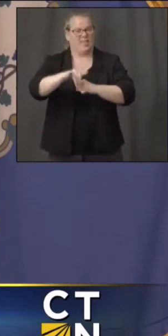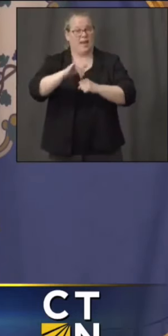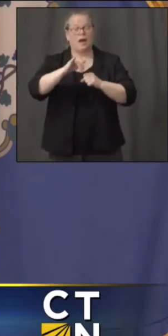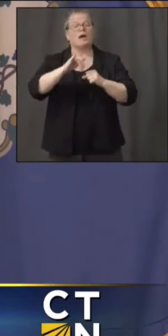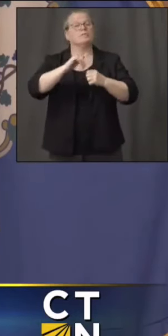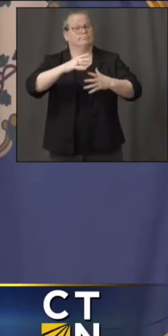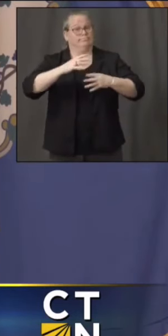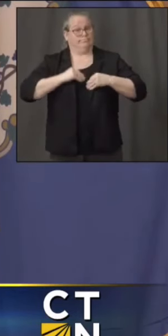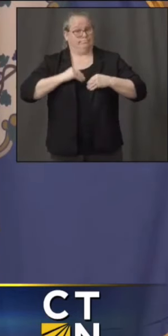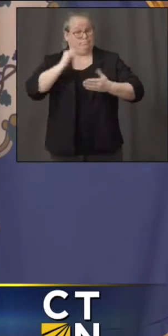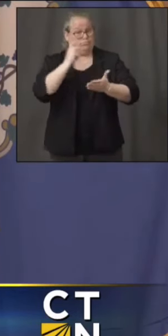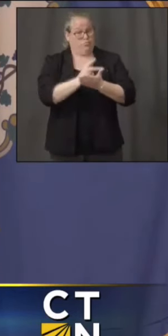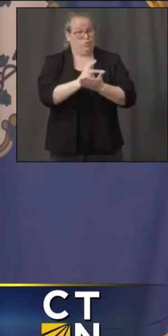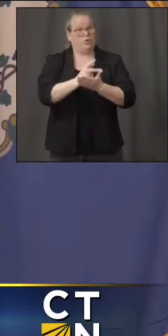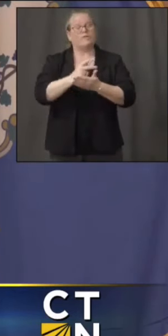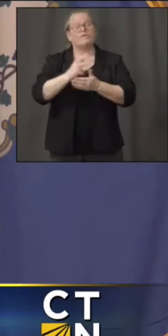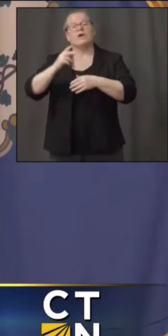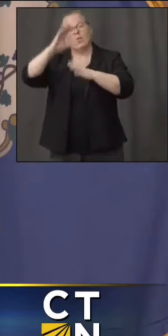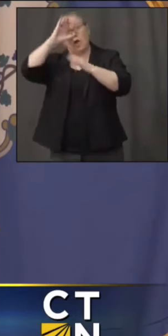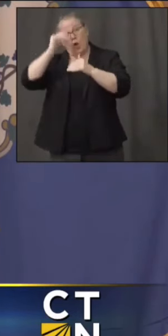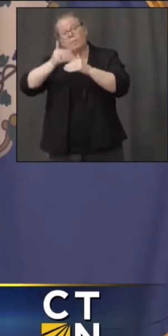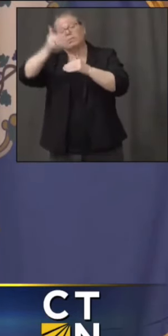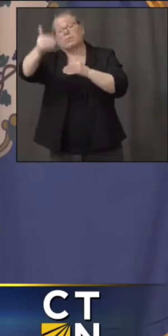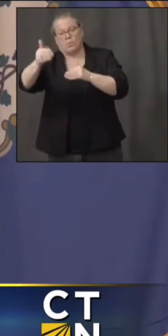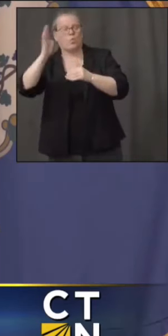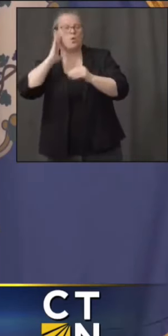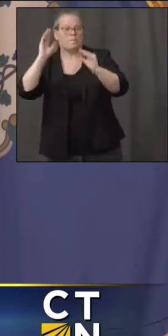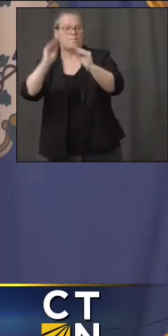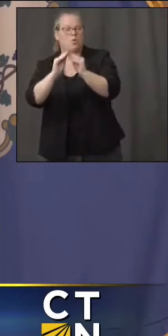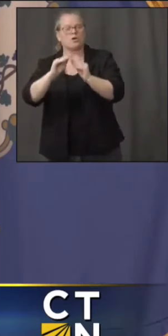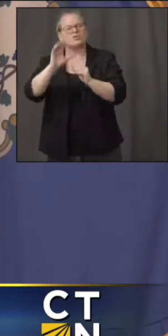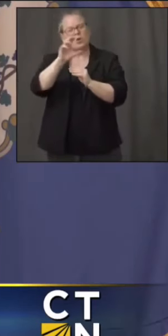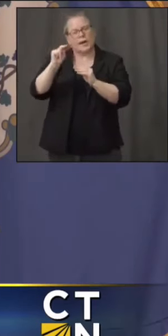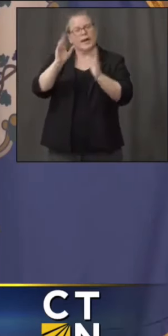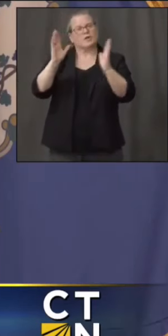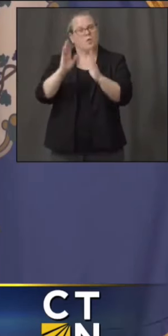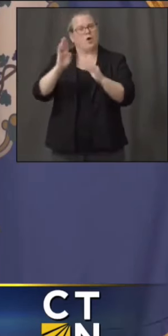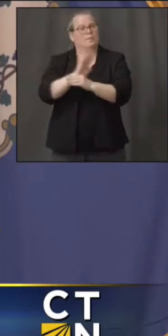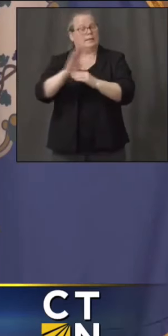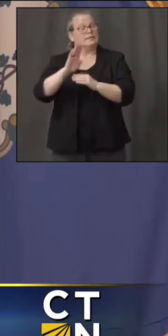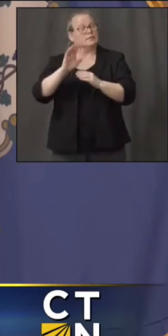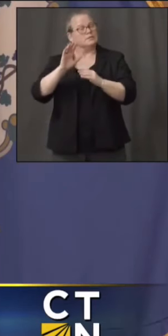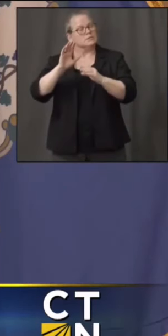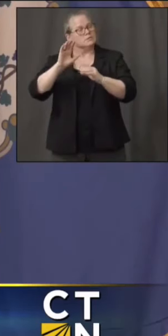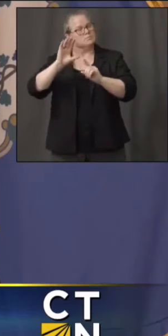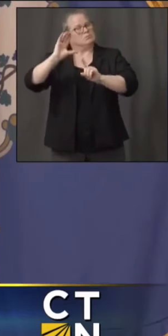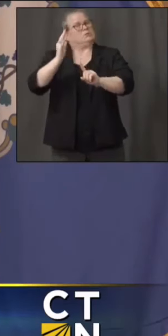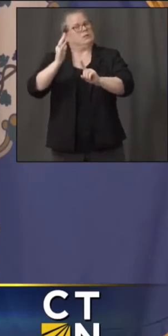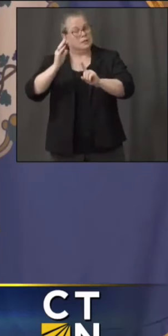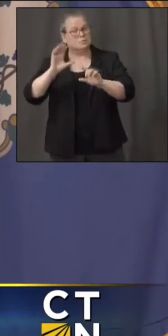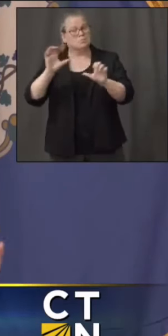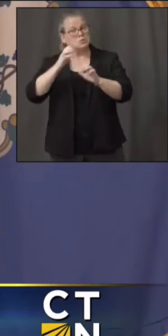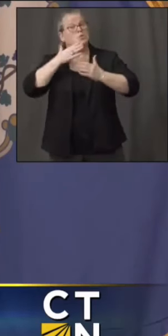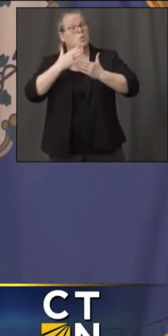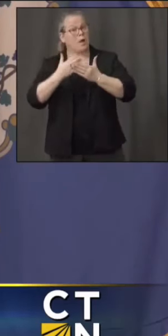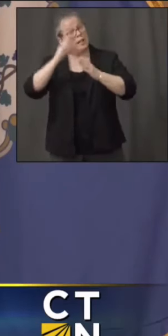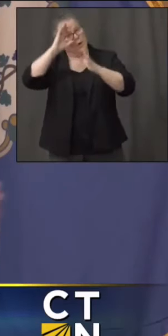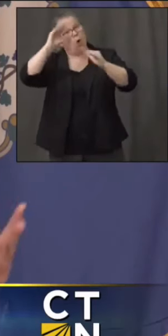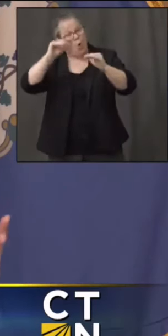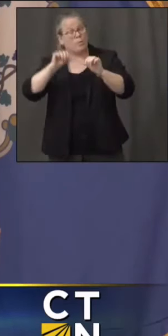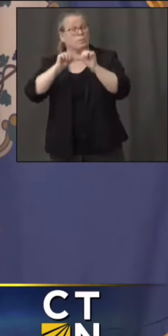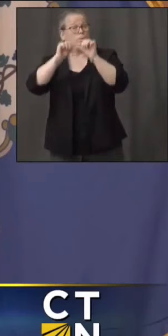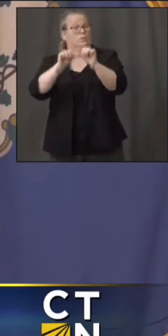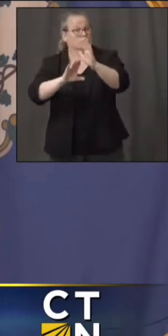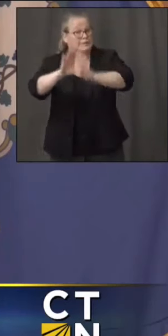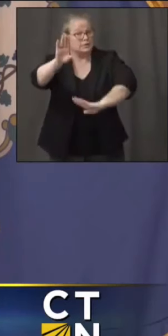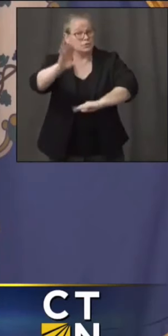I hope Connecticut's small business continue to do very well. As you know, as we think about